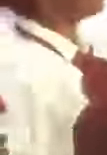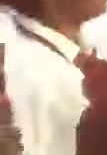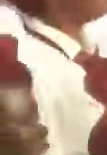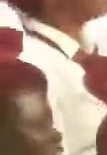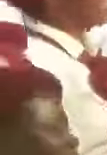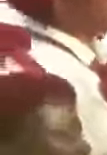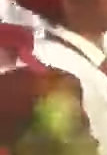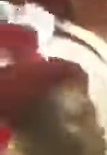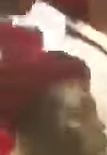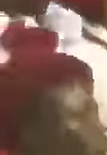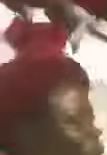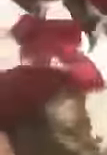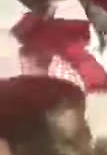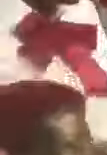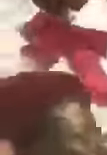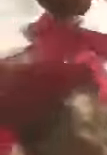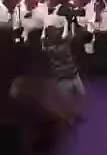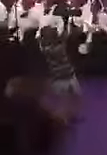I